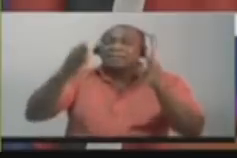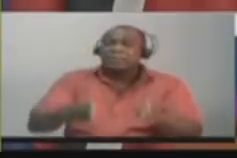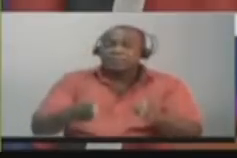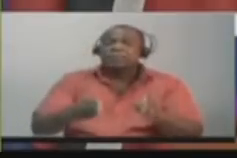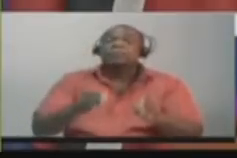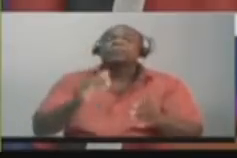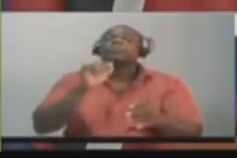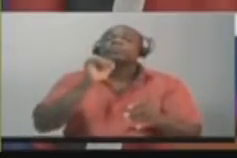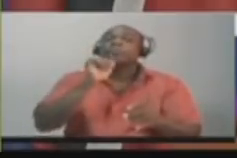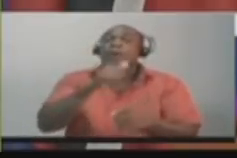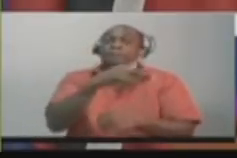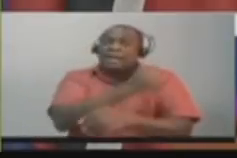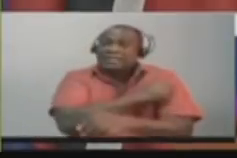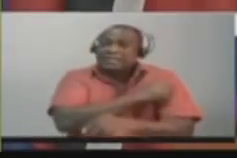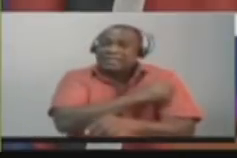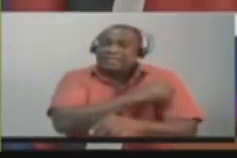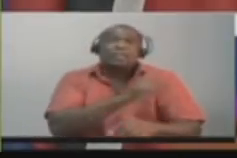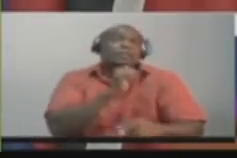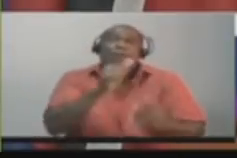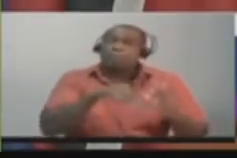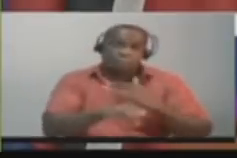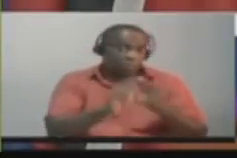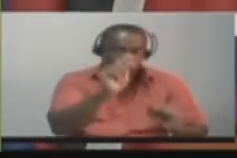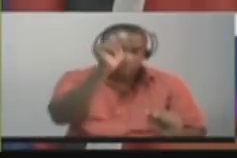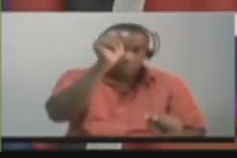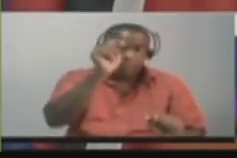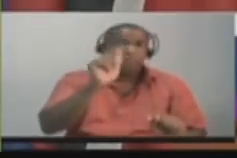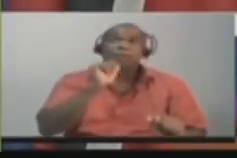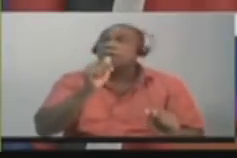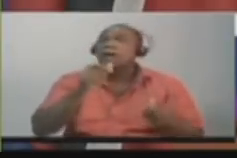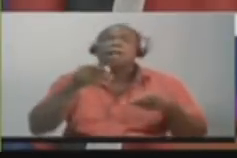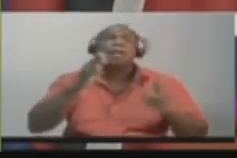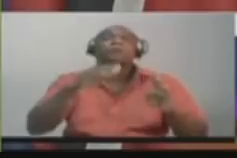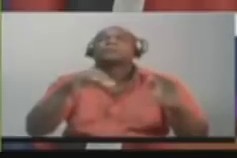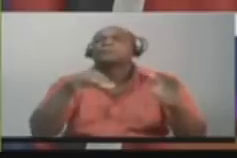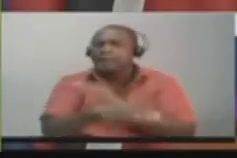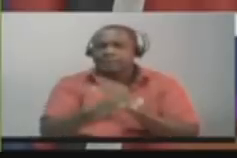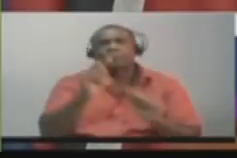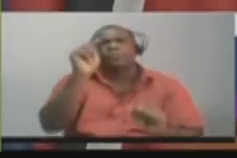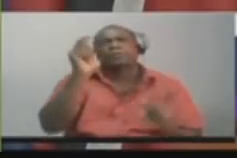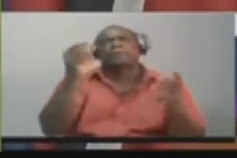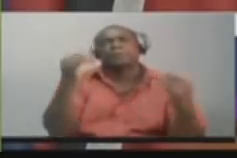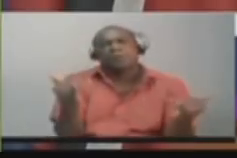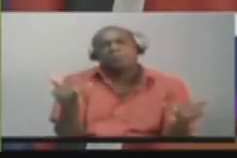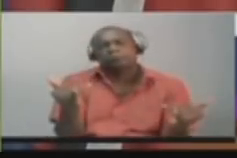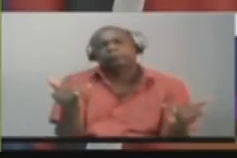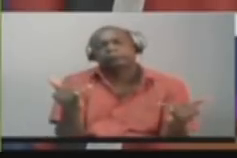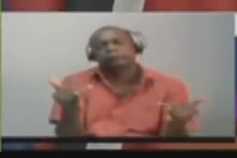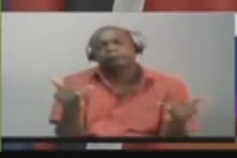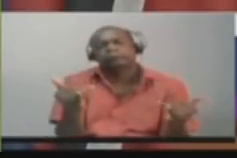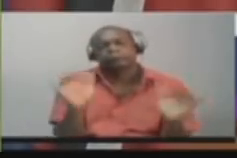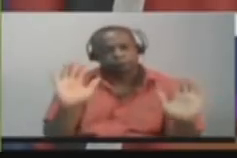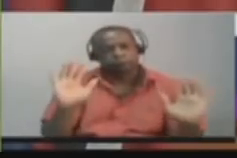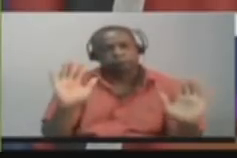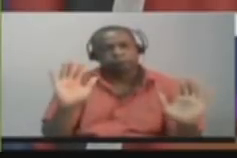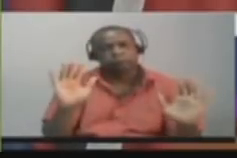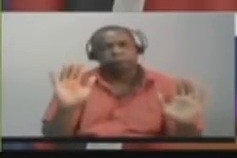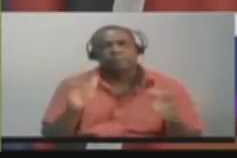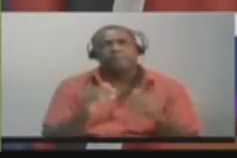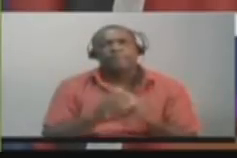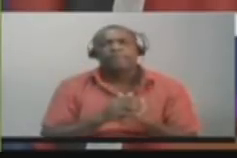so far, by all accounts, all of the systems are working well on the IT platform and the entry into Trinidad and Tobago.